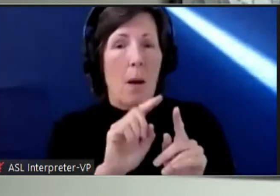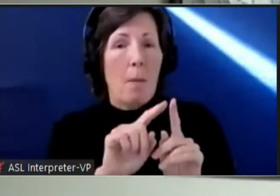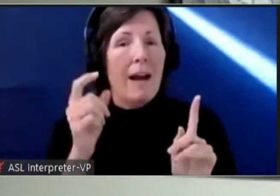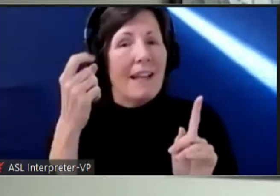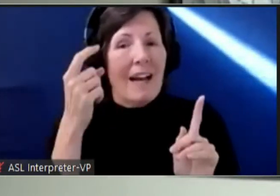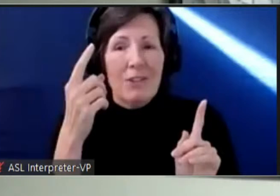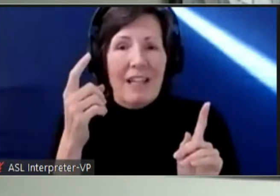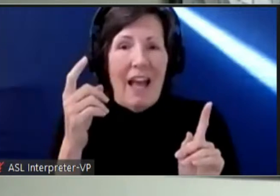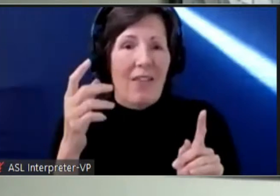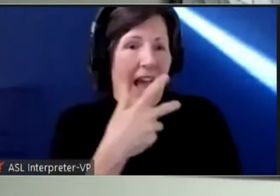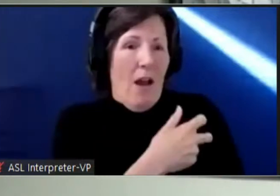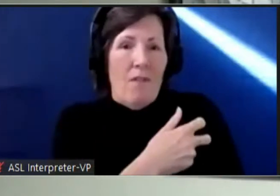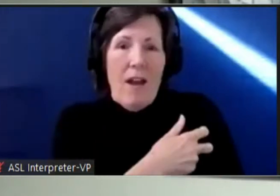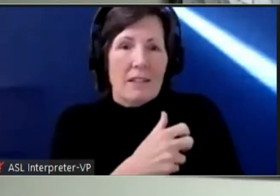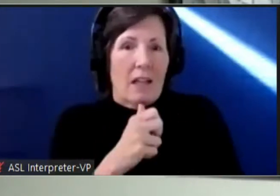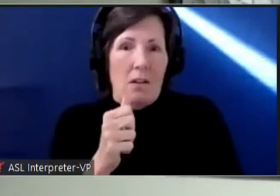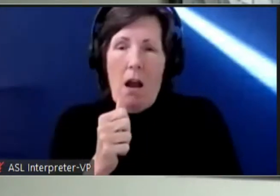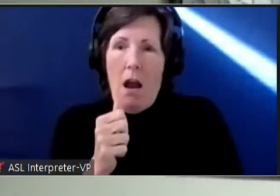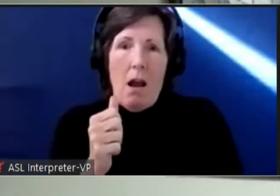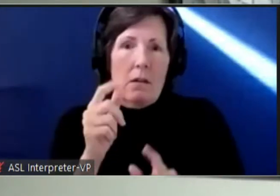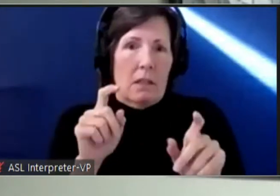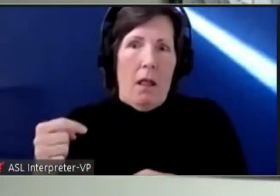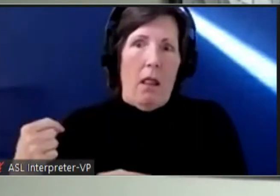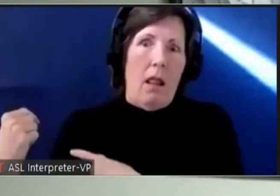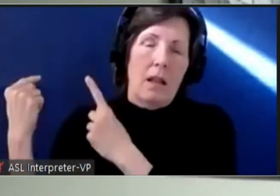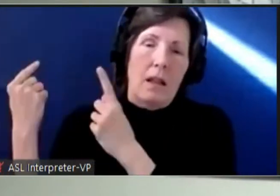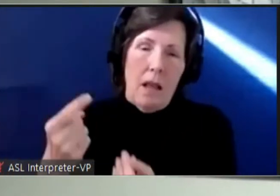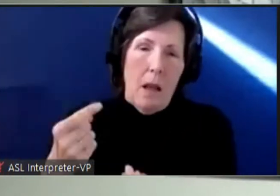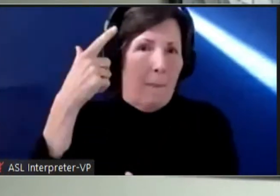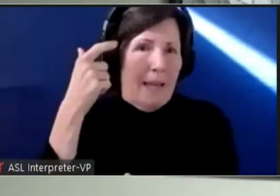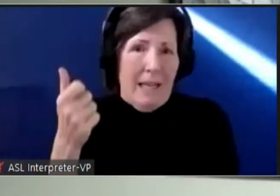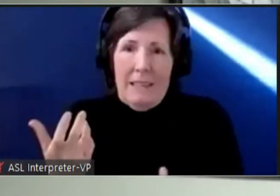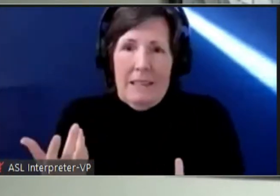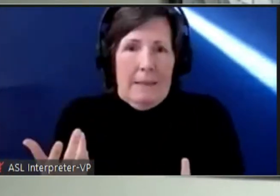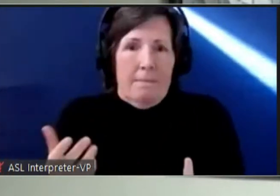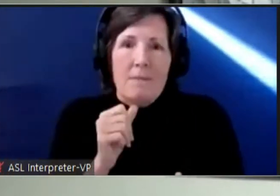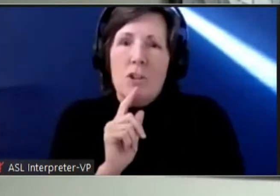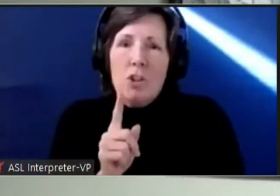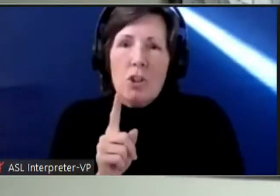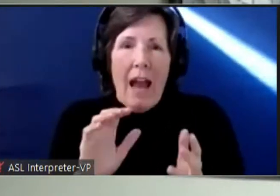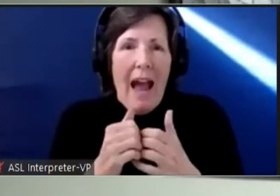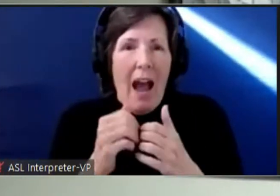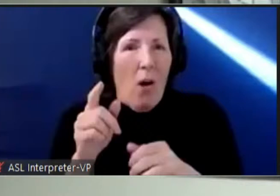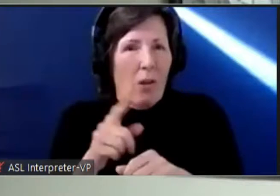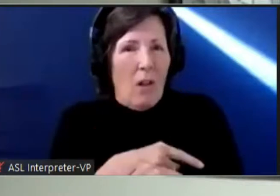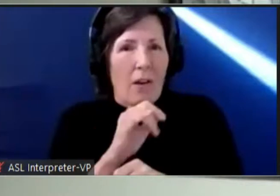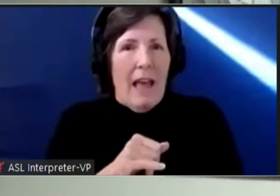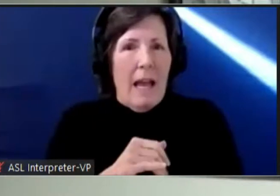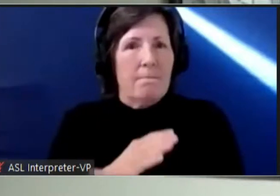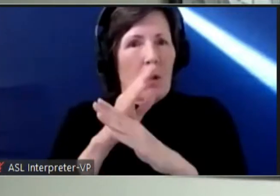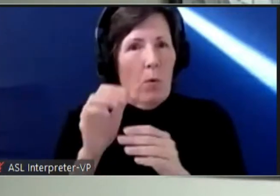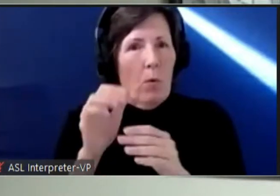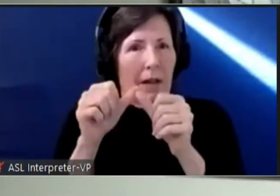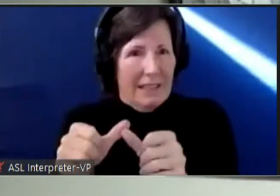us to know how long the vaccine immunity lasts. Does that answer your question?